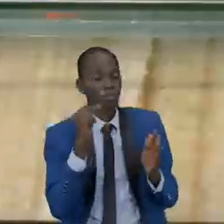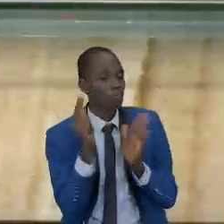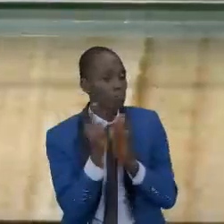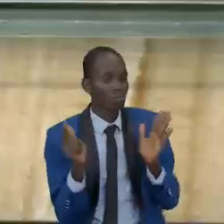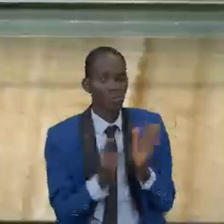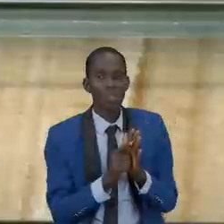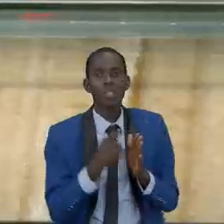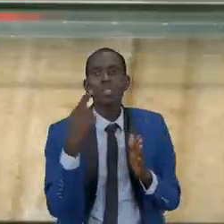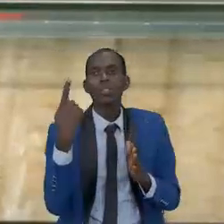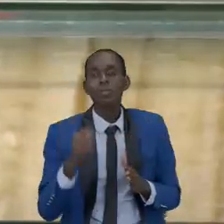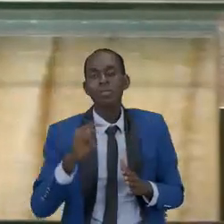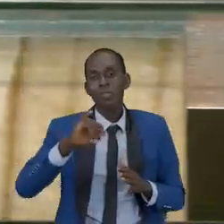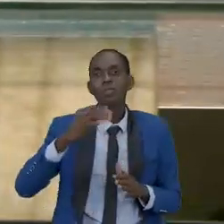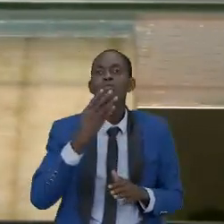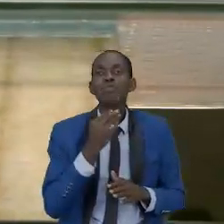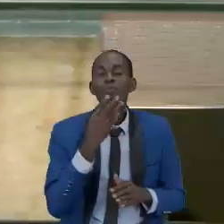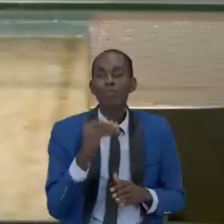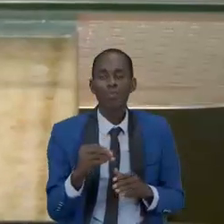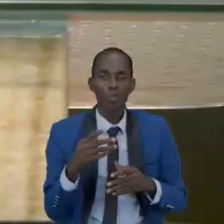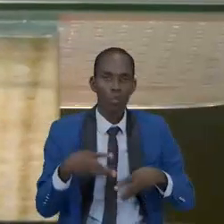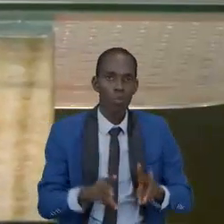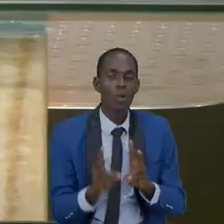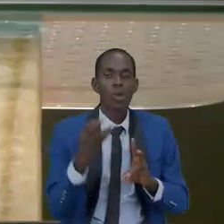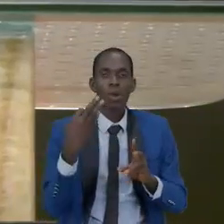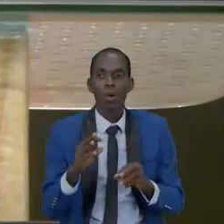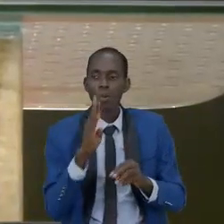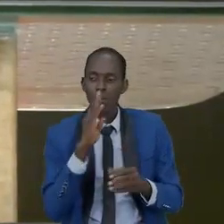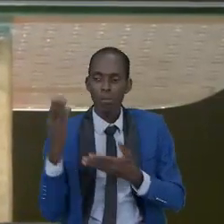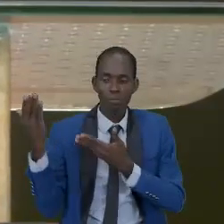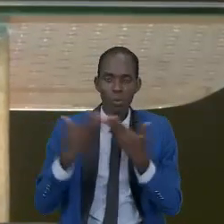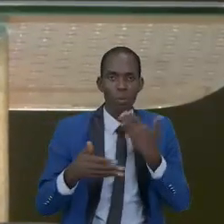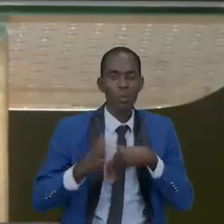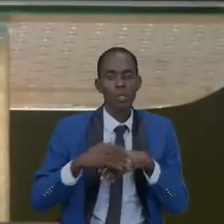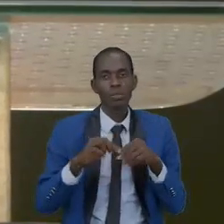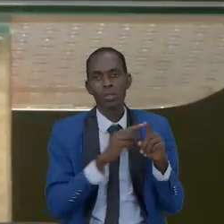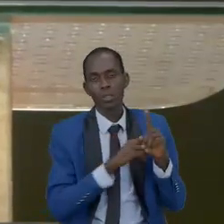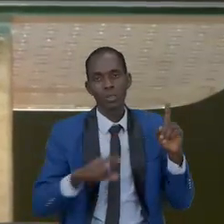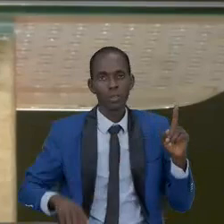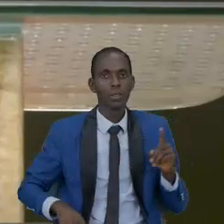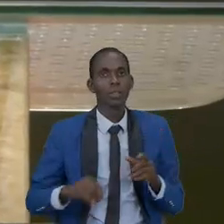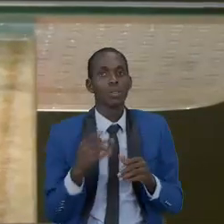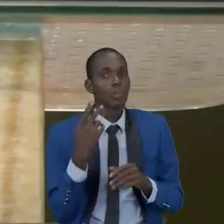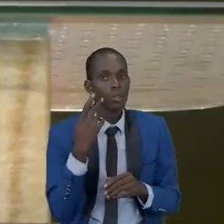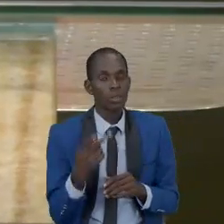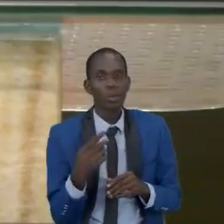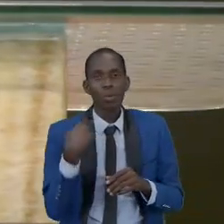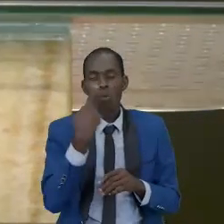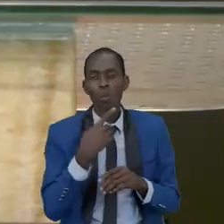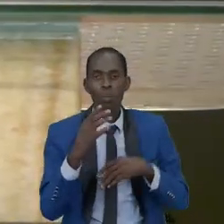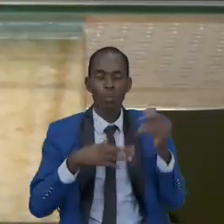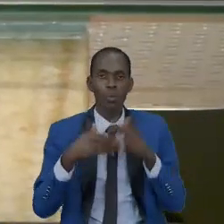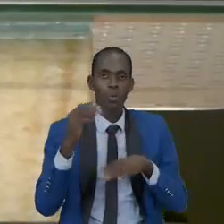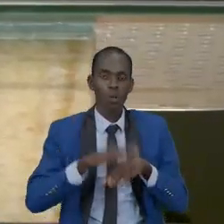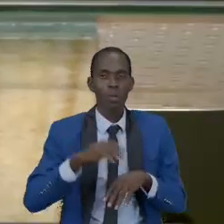Jewish system of being reconciled to God. The inconsistent transgressors who build on